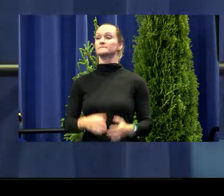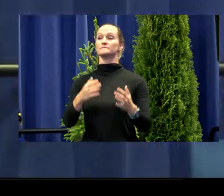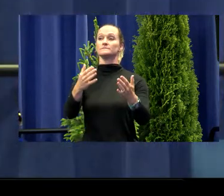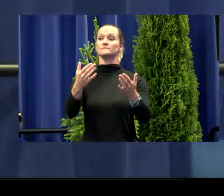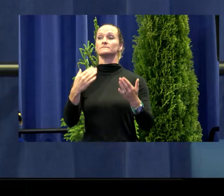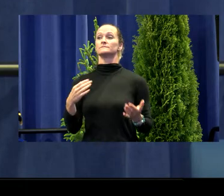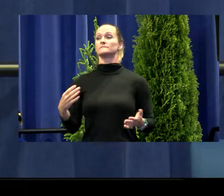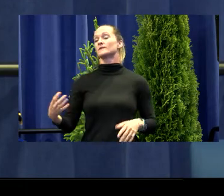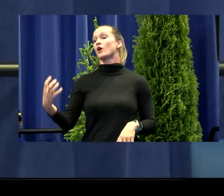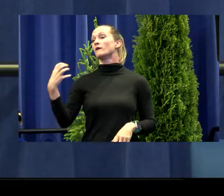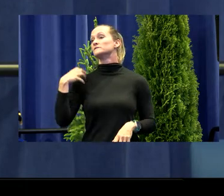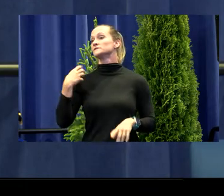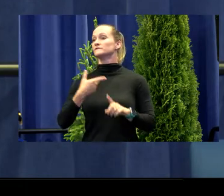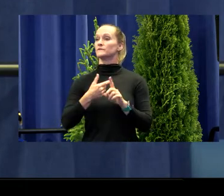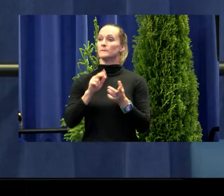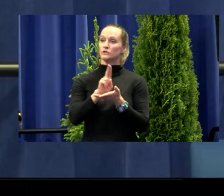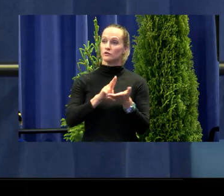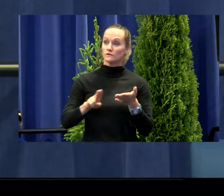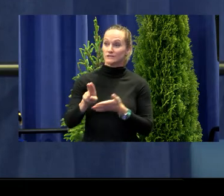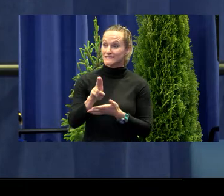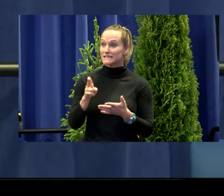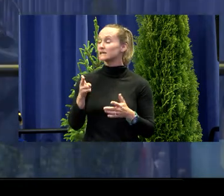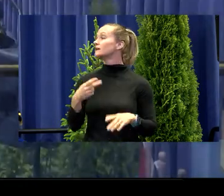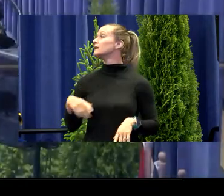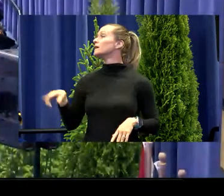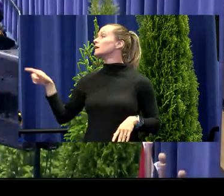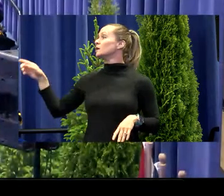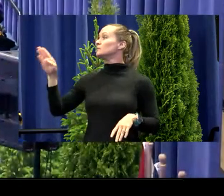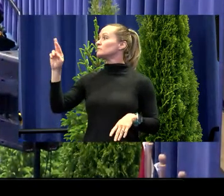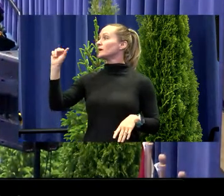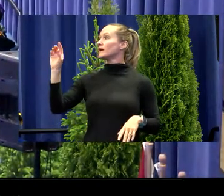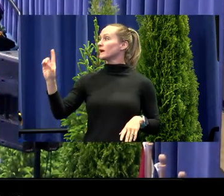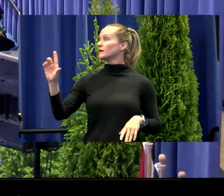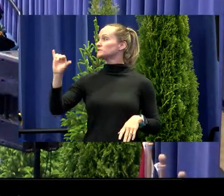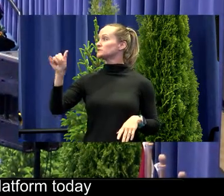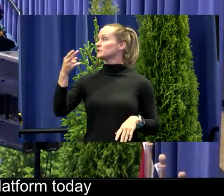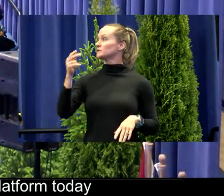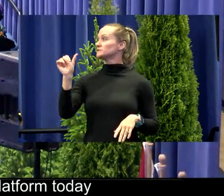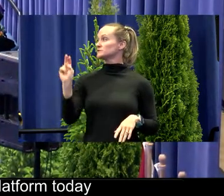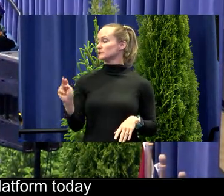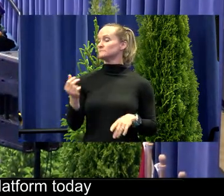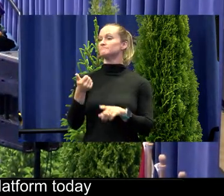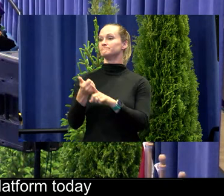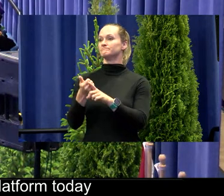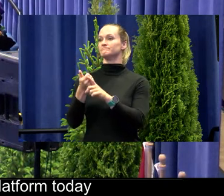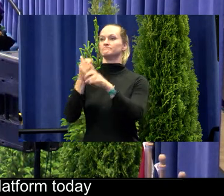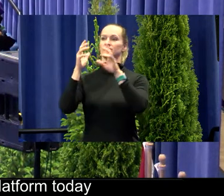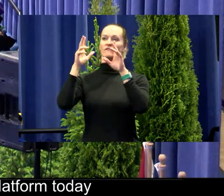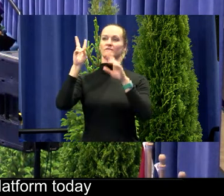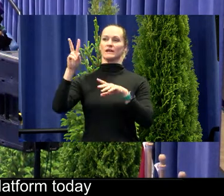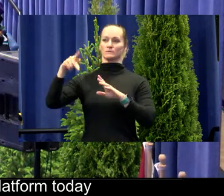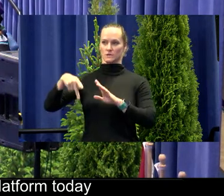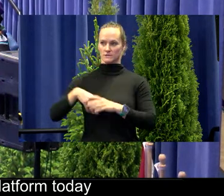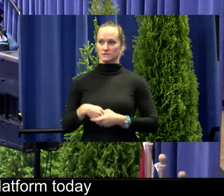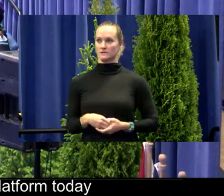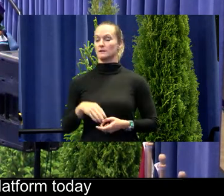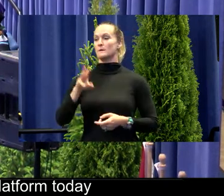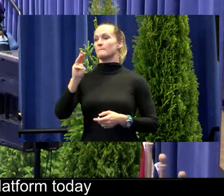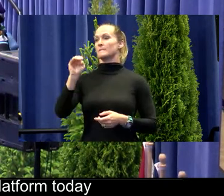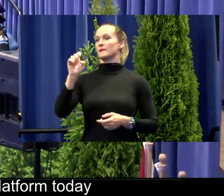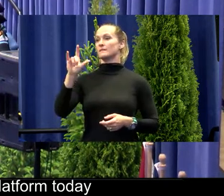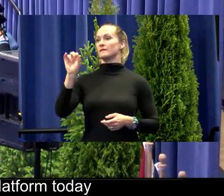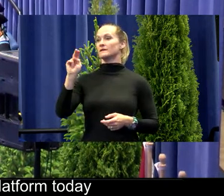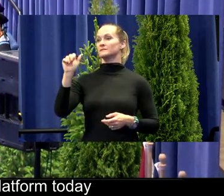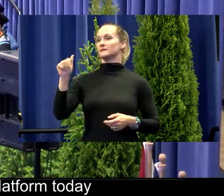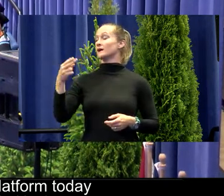Officers of the university on the platform today are Brad Johnson, Provost and Executive Vice President, Melinda Husky, Vice